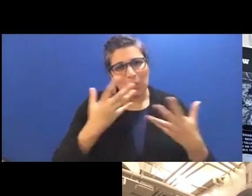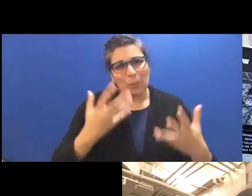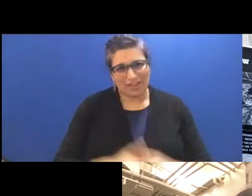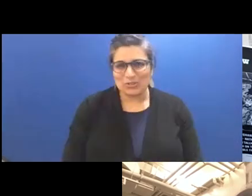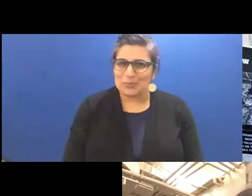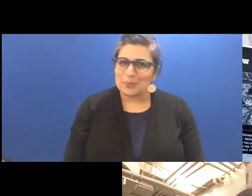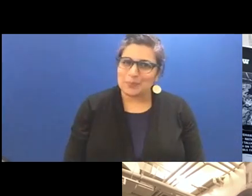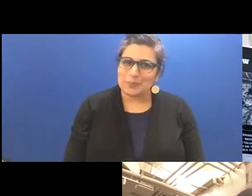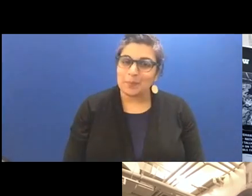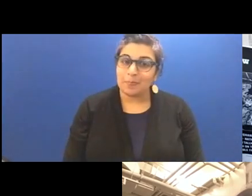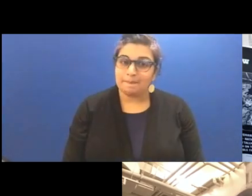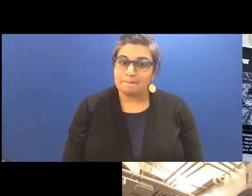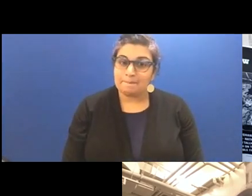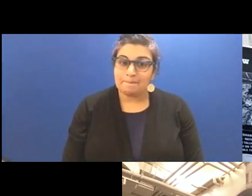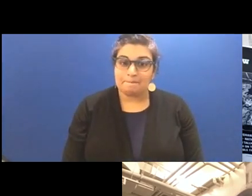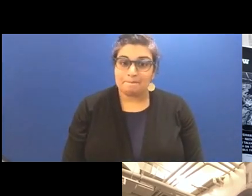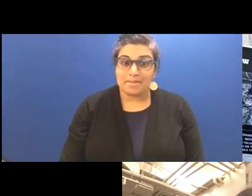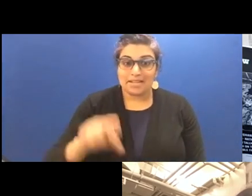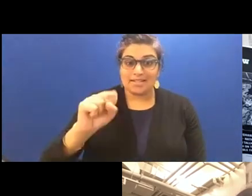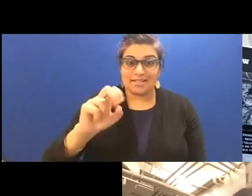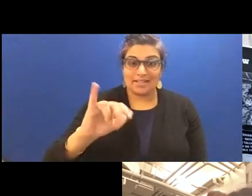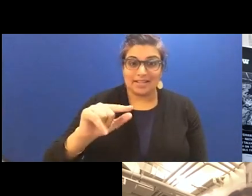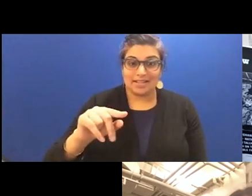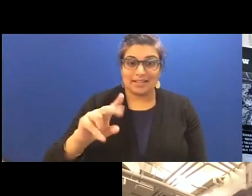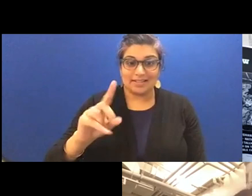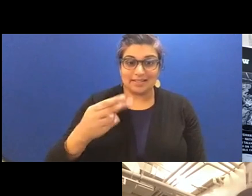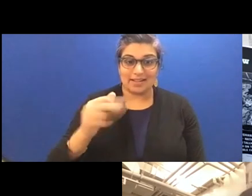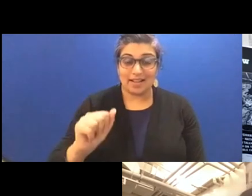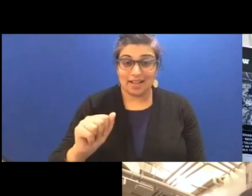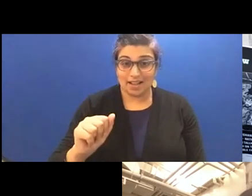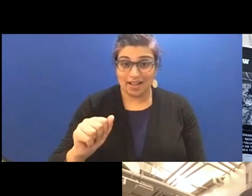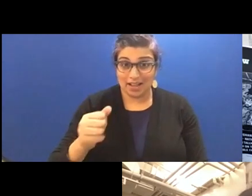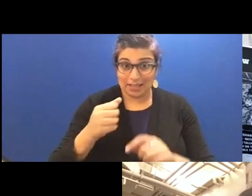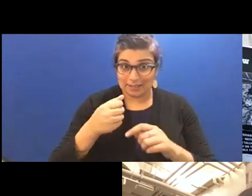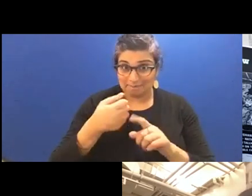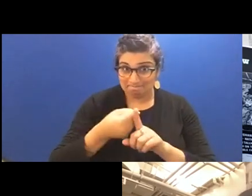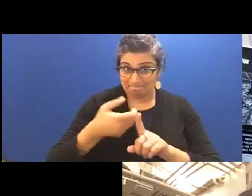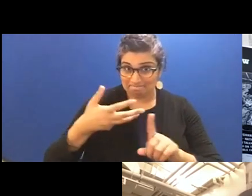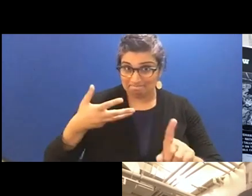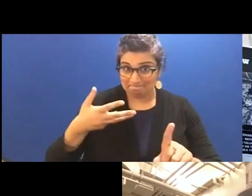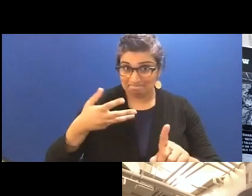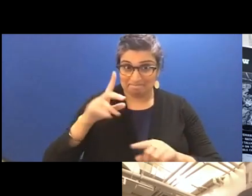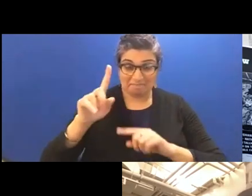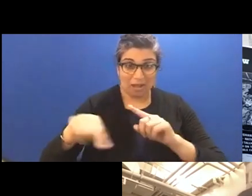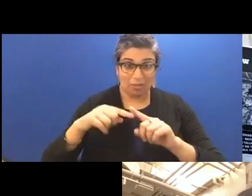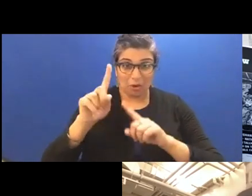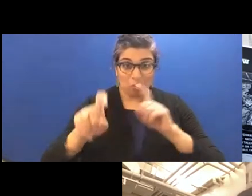that. And Snigdha, could you perhaps talk a little bit more about the question of,